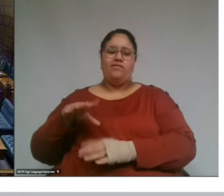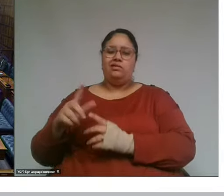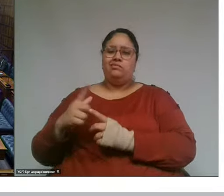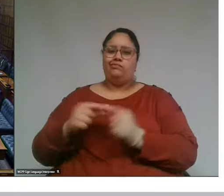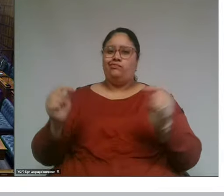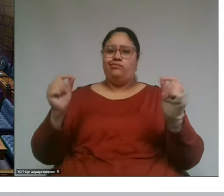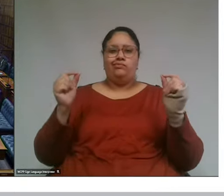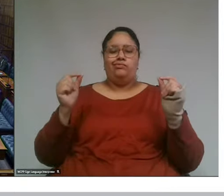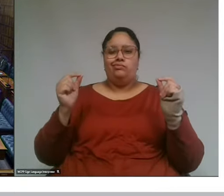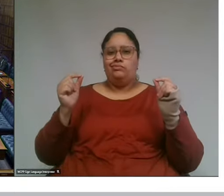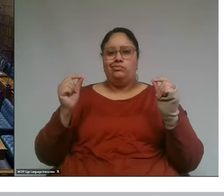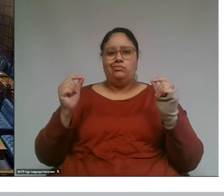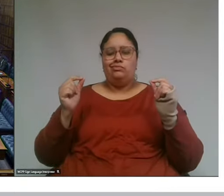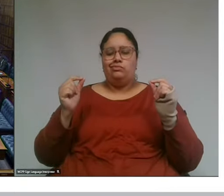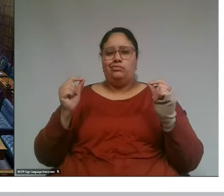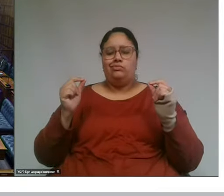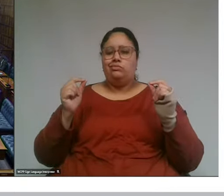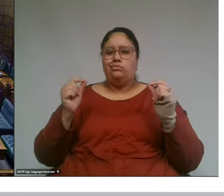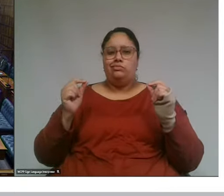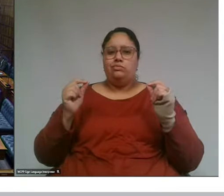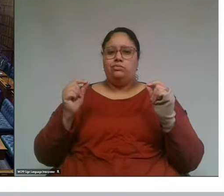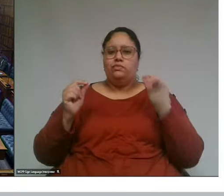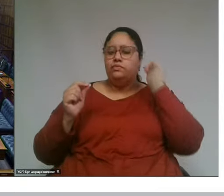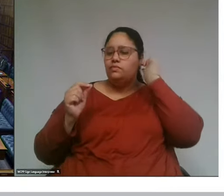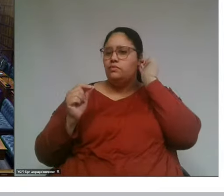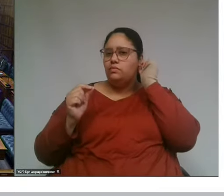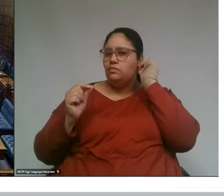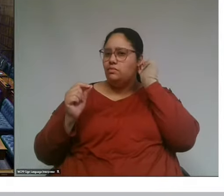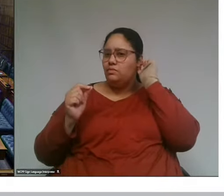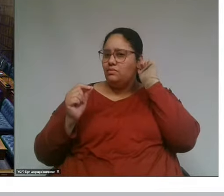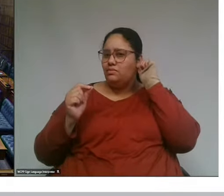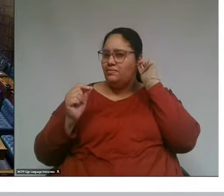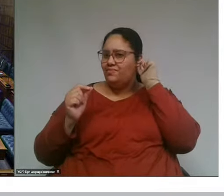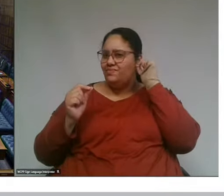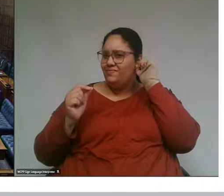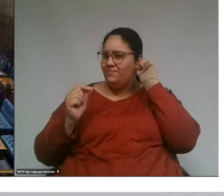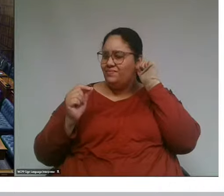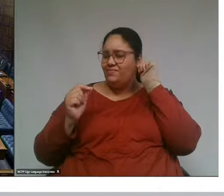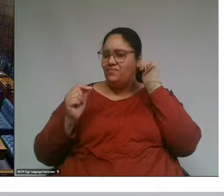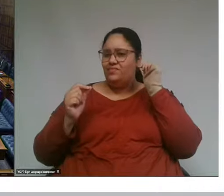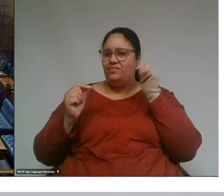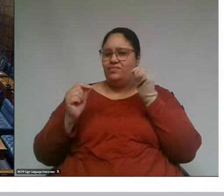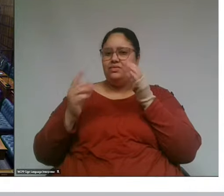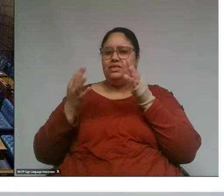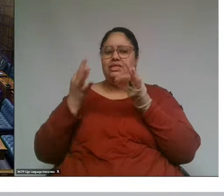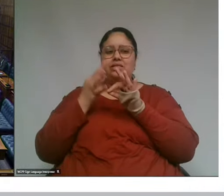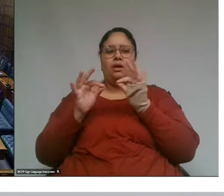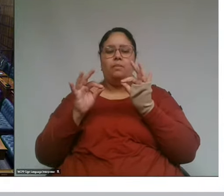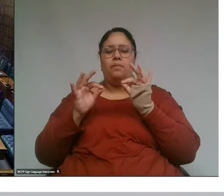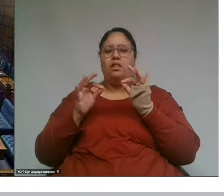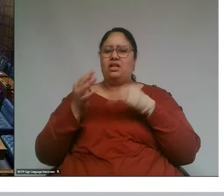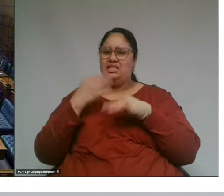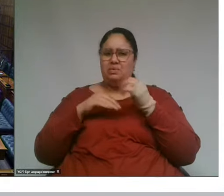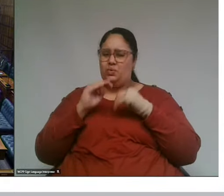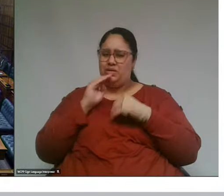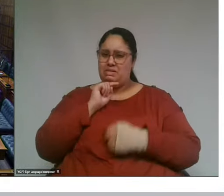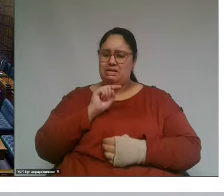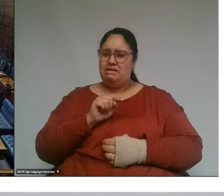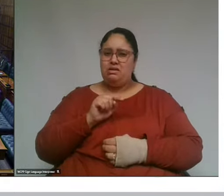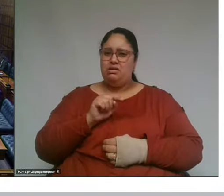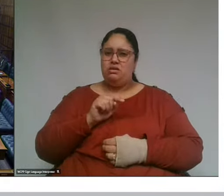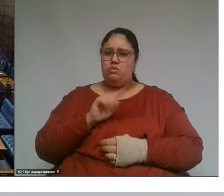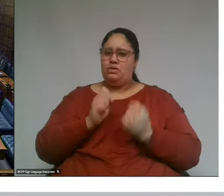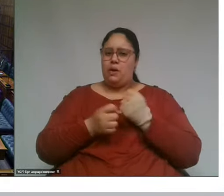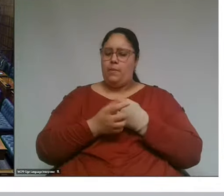promulgated um red reduce it into a simple layman's terms what does it mean what is